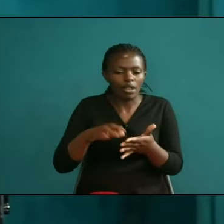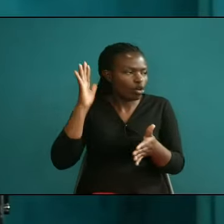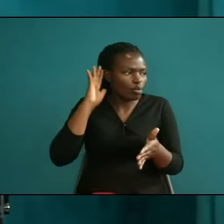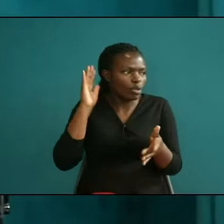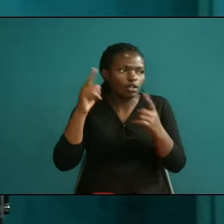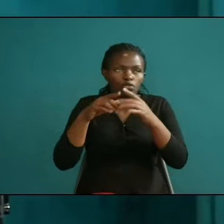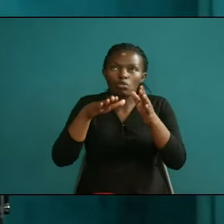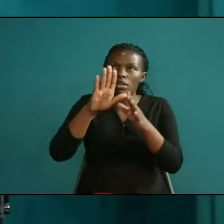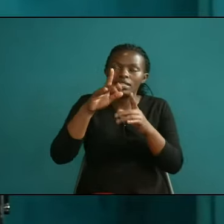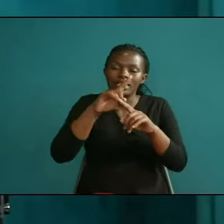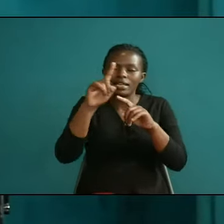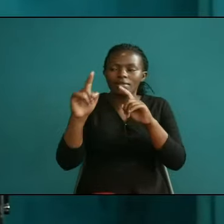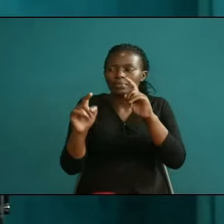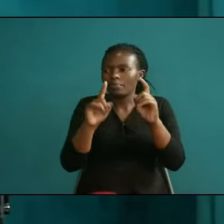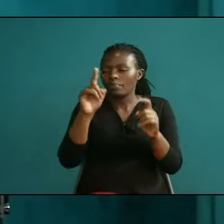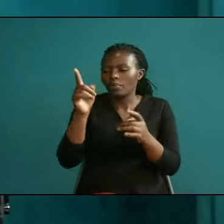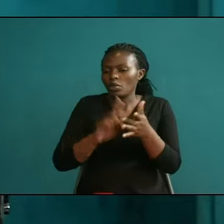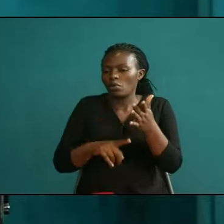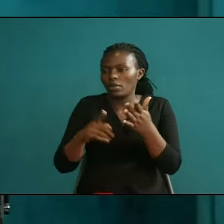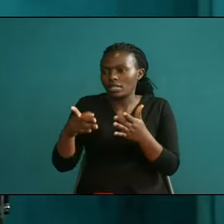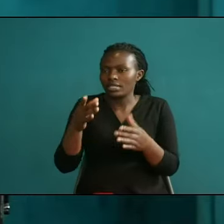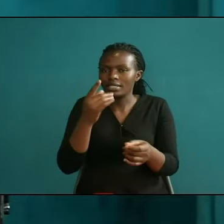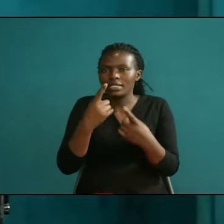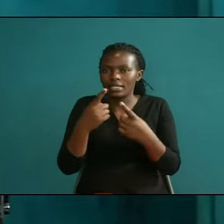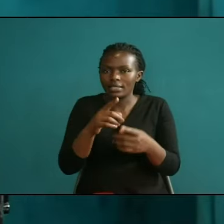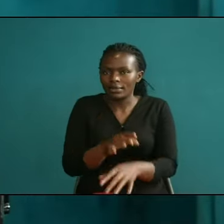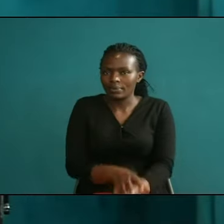request. So what does it say?